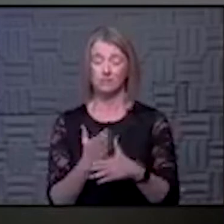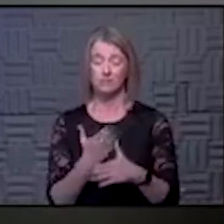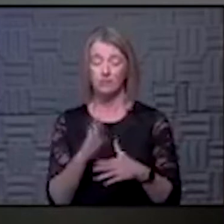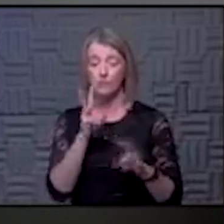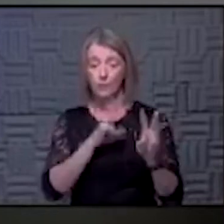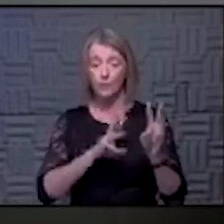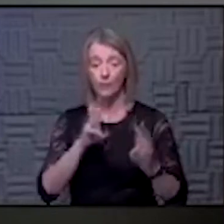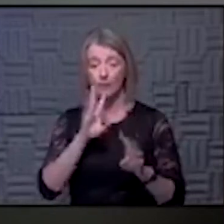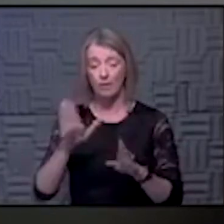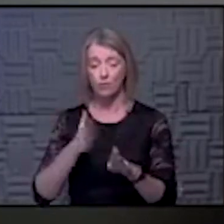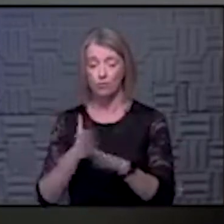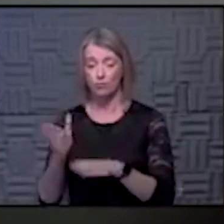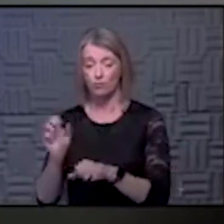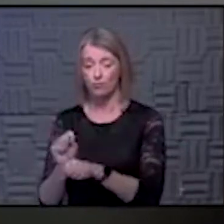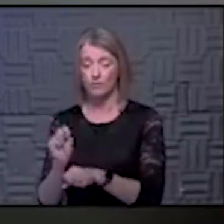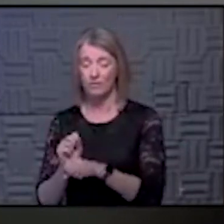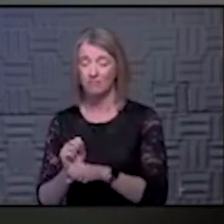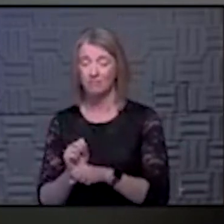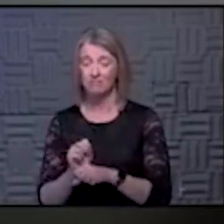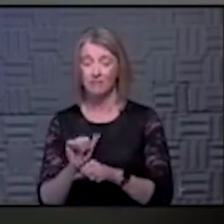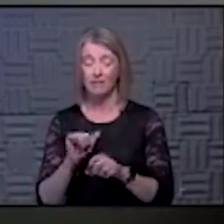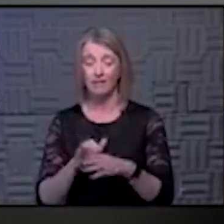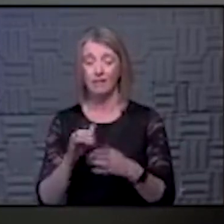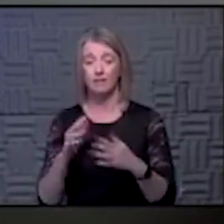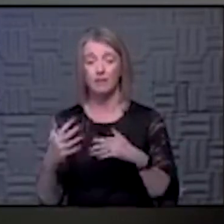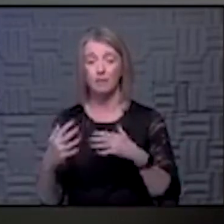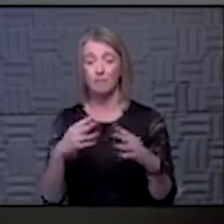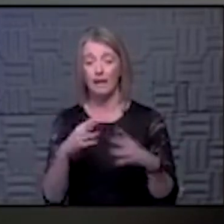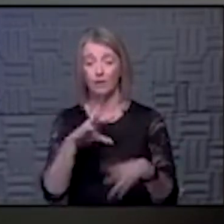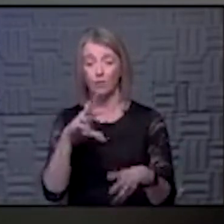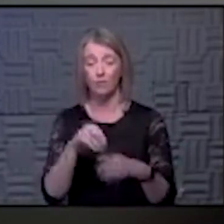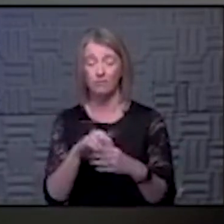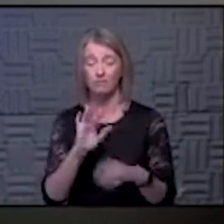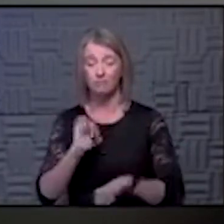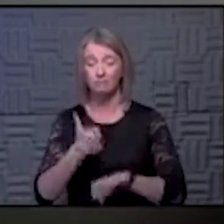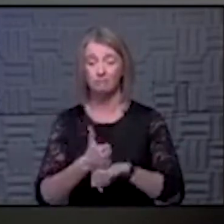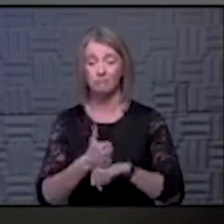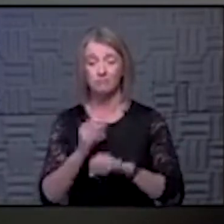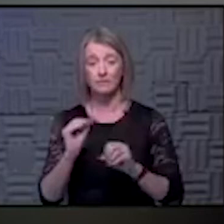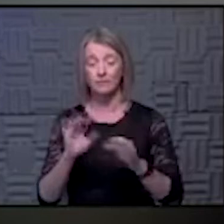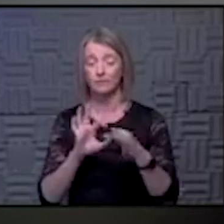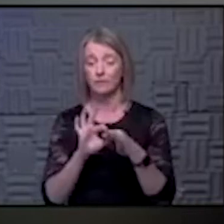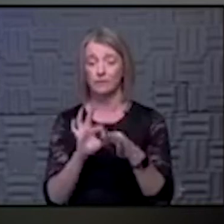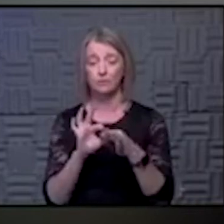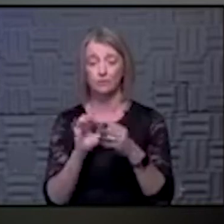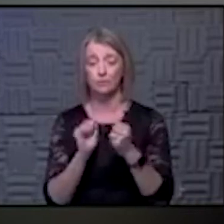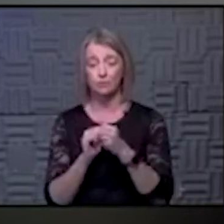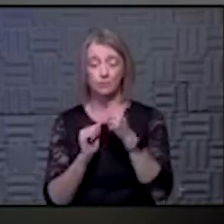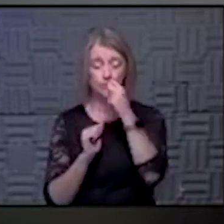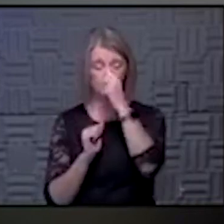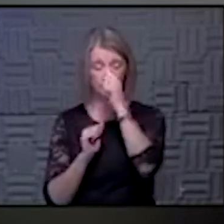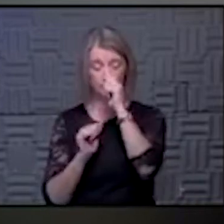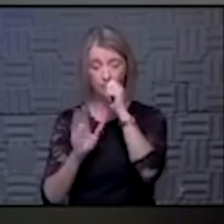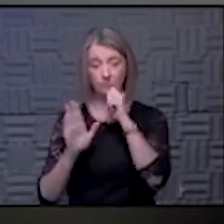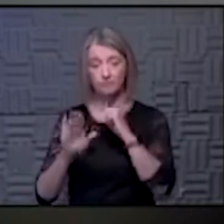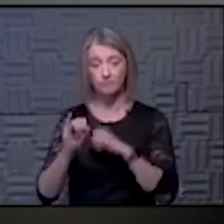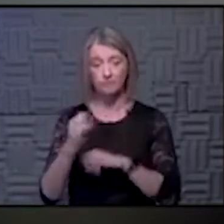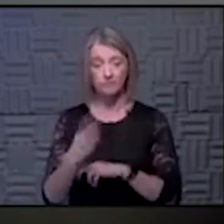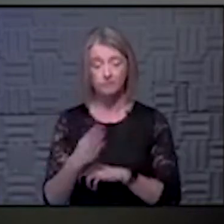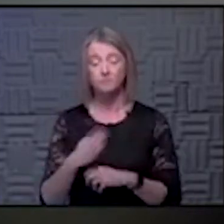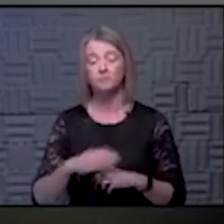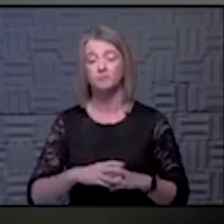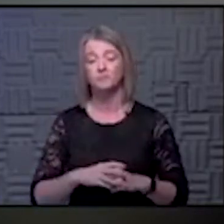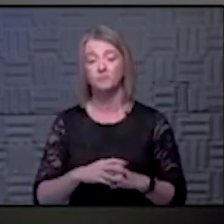about your career. And that's really what the Battle Within has established. We don't have connections with